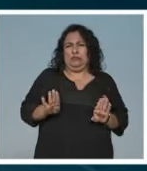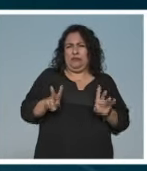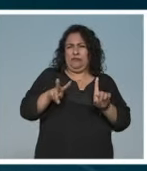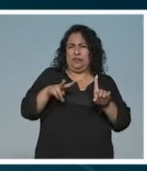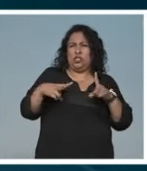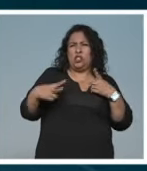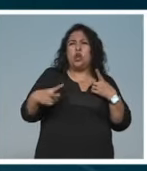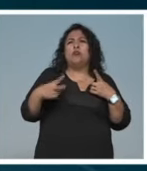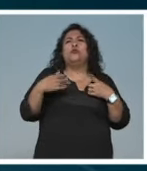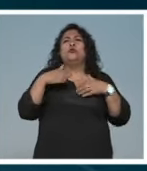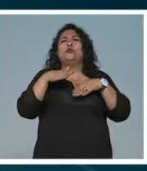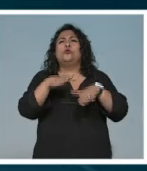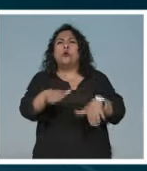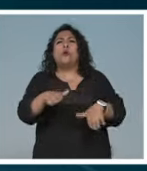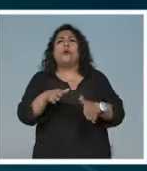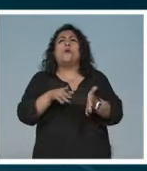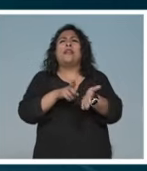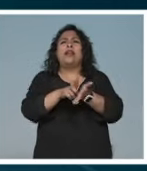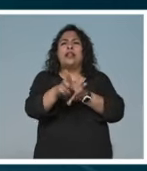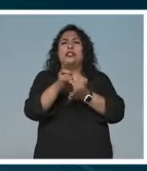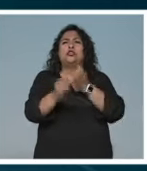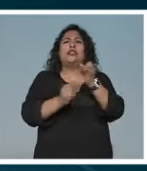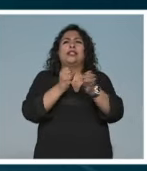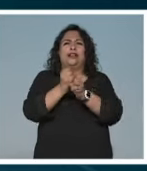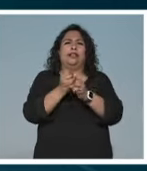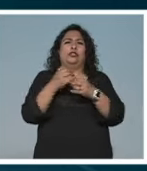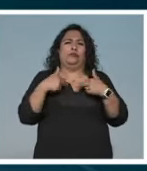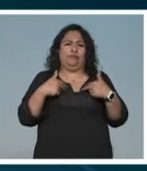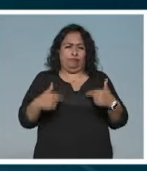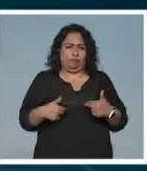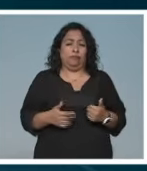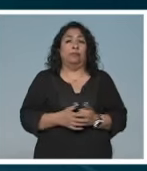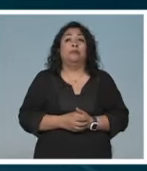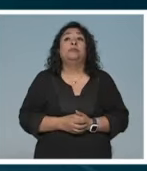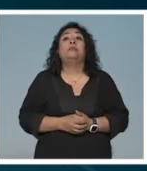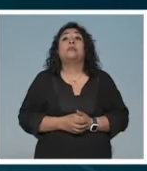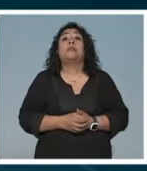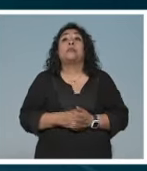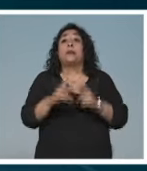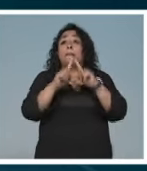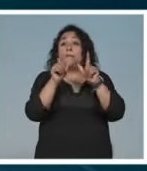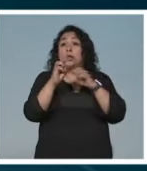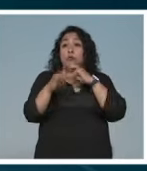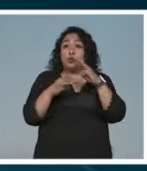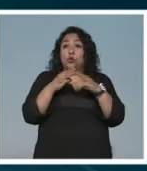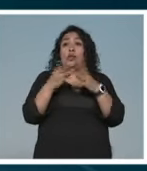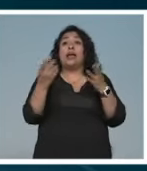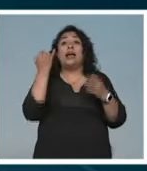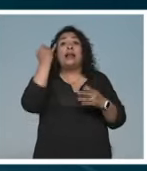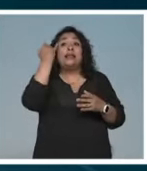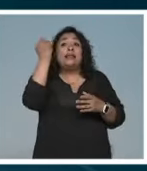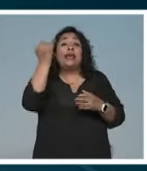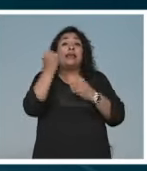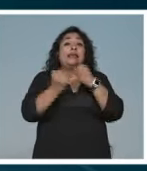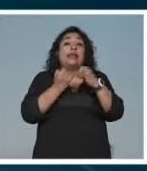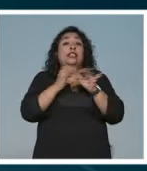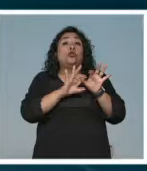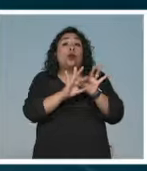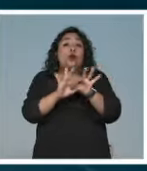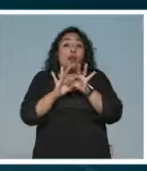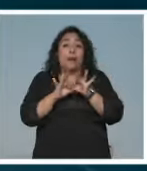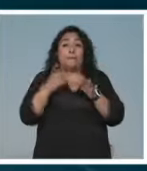with Universal Declaration of Human Rights, of world peace, the idea of being international, being